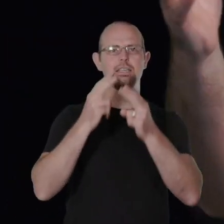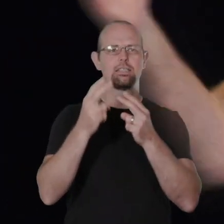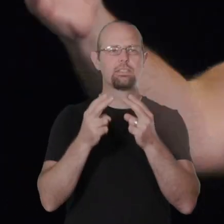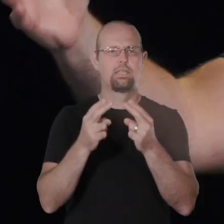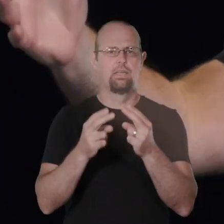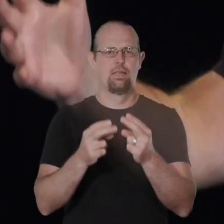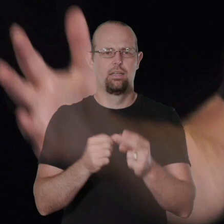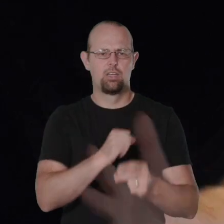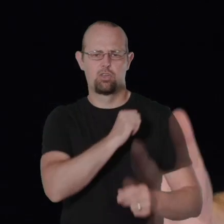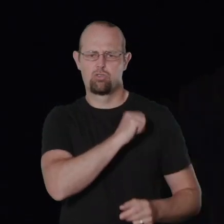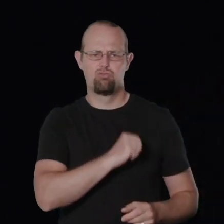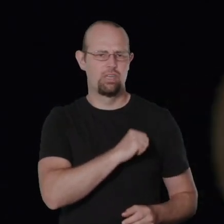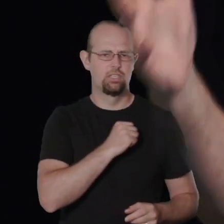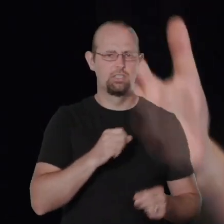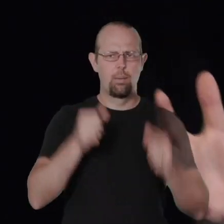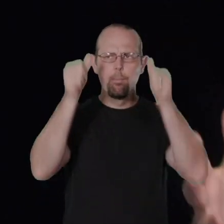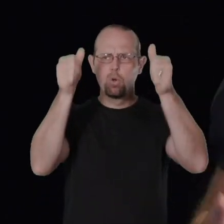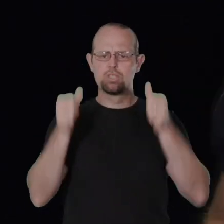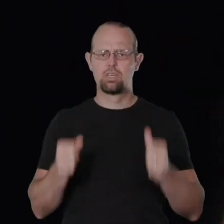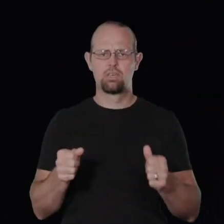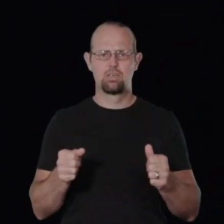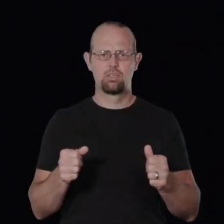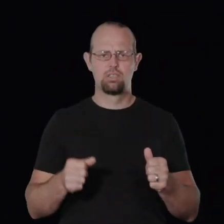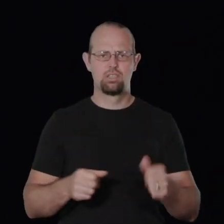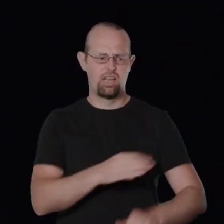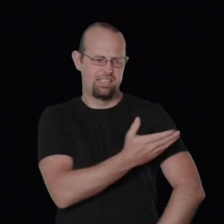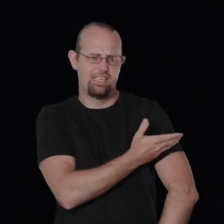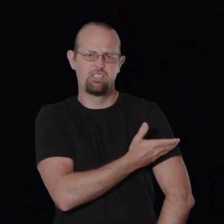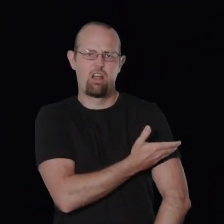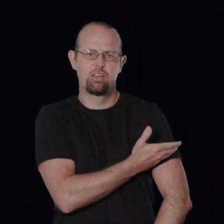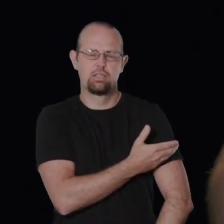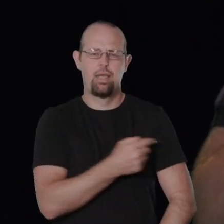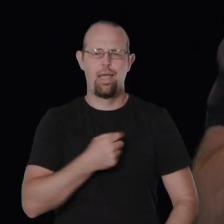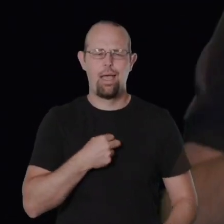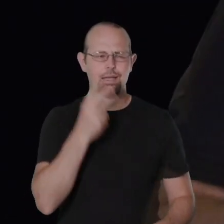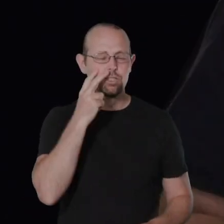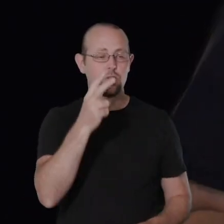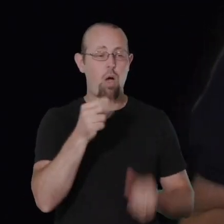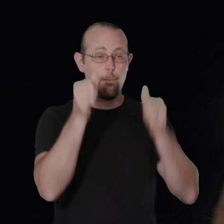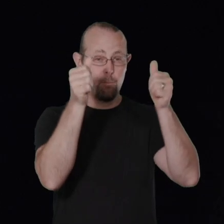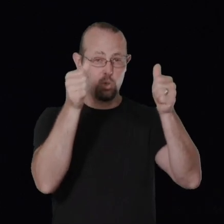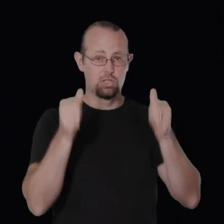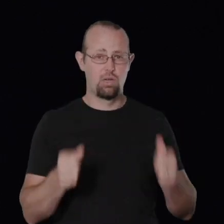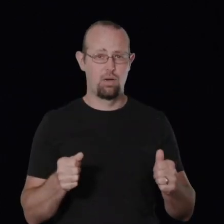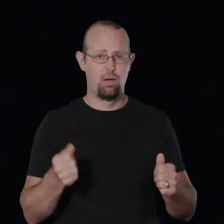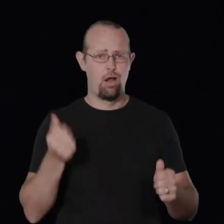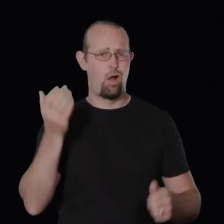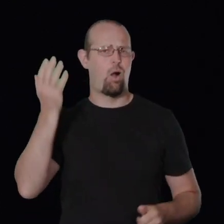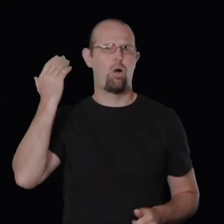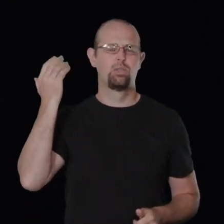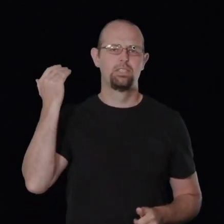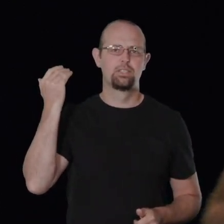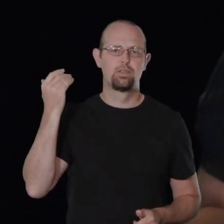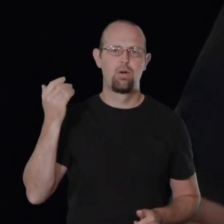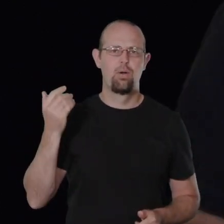and posters, all with Christian themes on them. And I saw a poster all those years ago. I wish I'd bought it now. Maybe